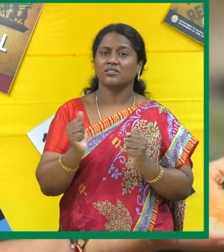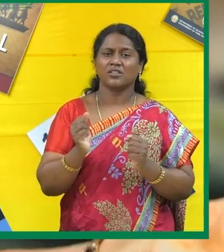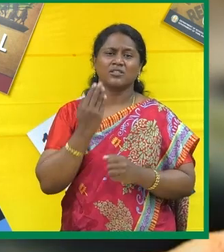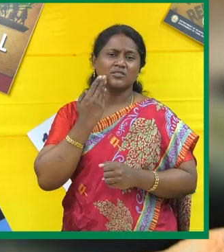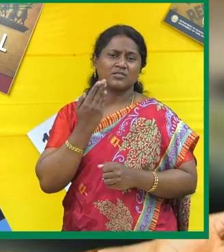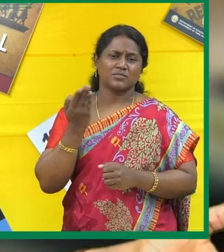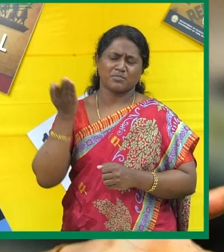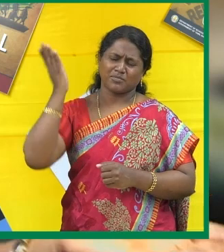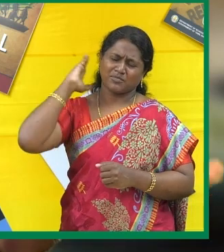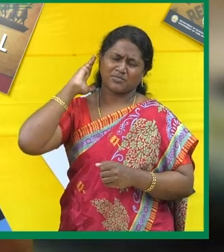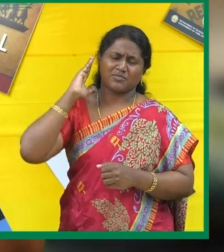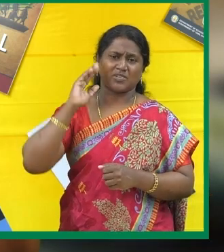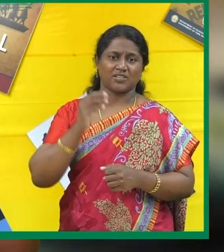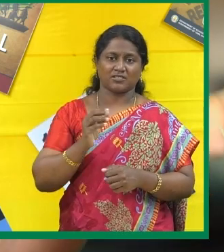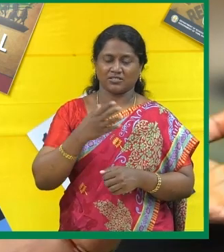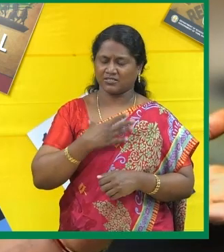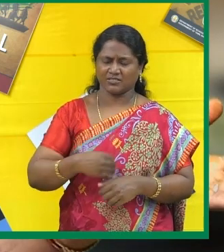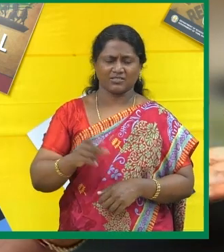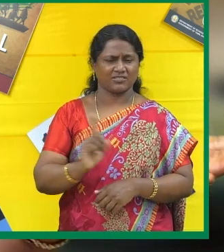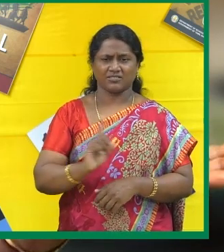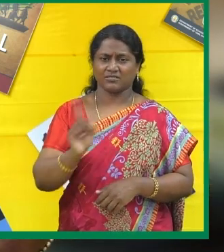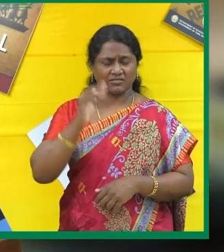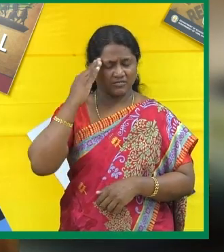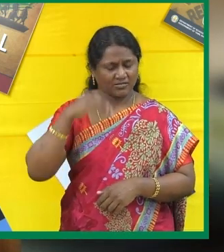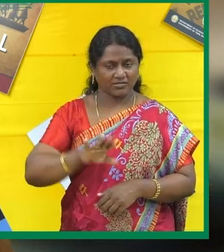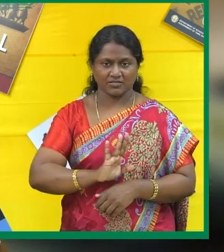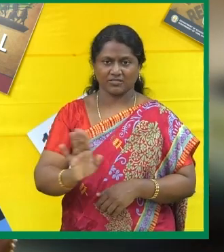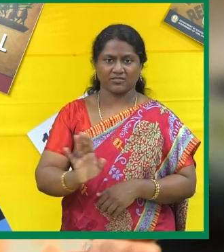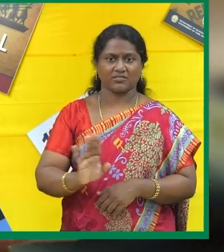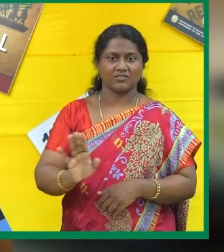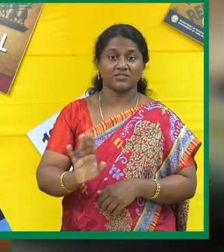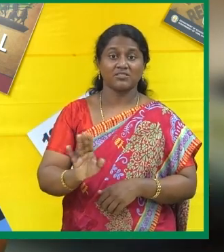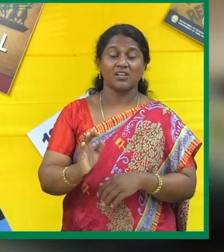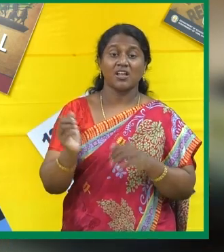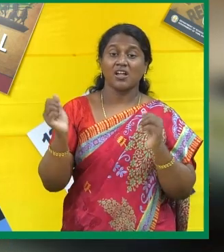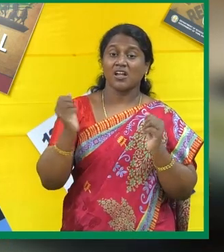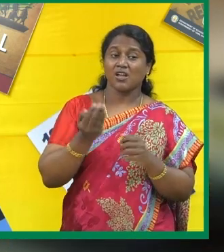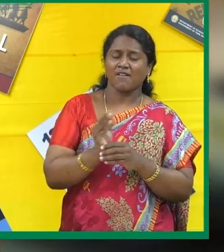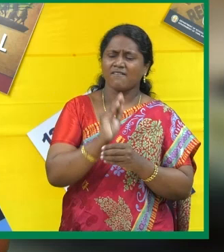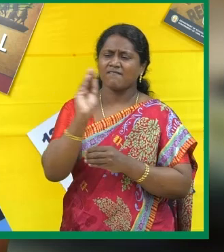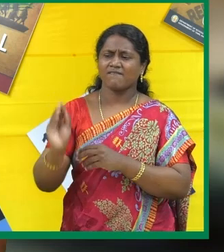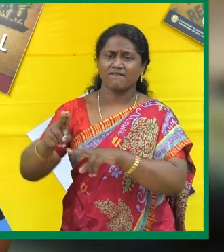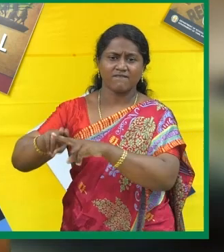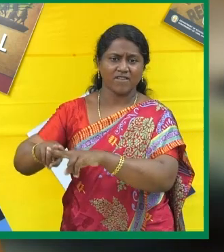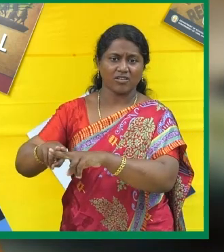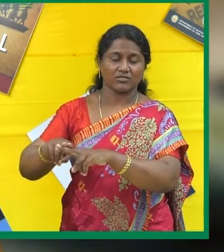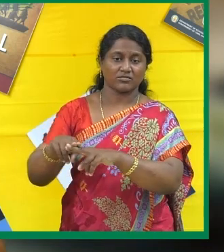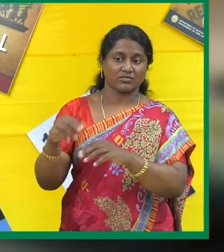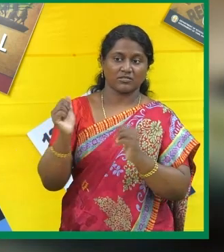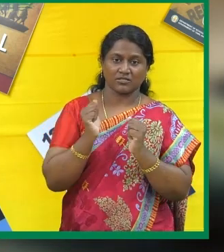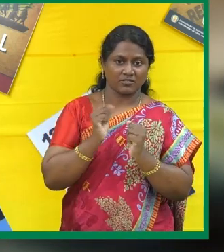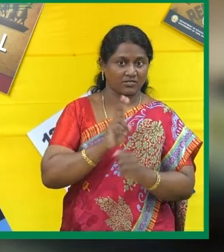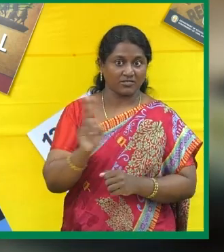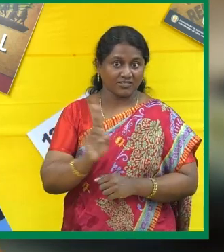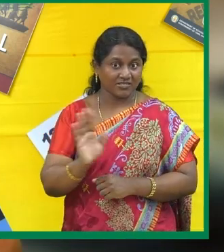bad past. Don't think of the past. Don't have the fear for the future. You must be cheerful